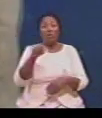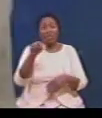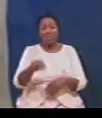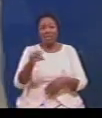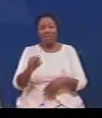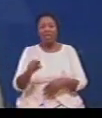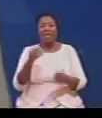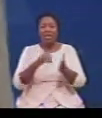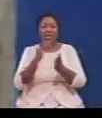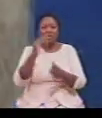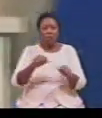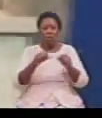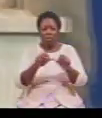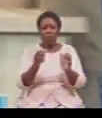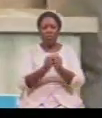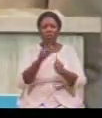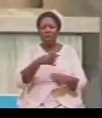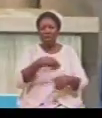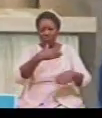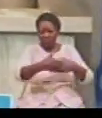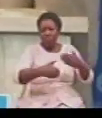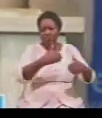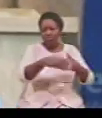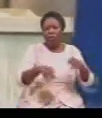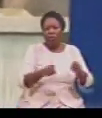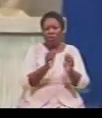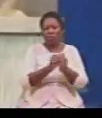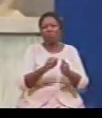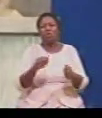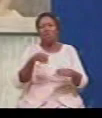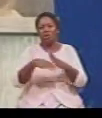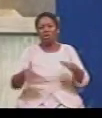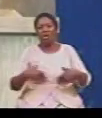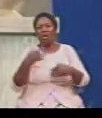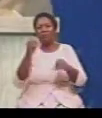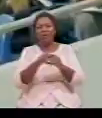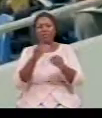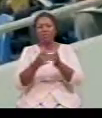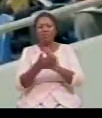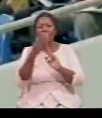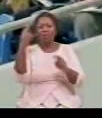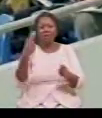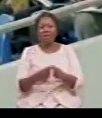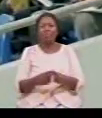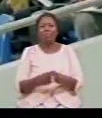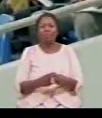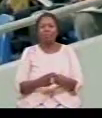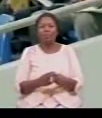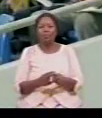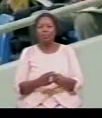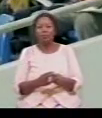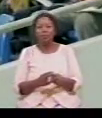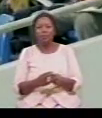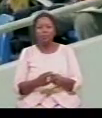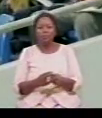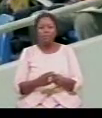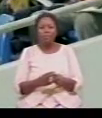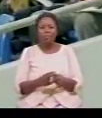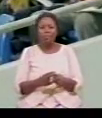desires, it will go on and on in your life, in Jesus' name.